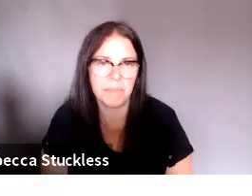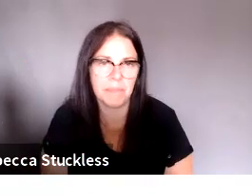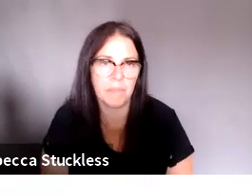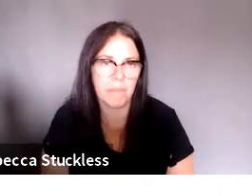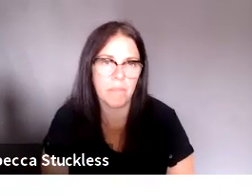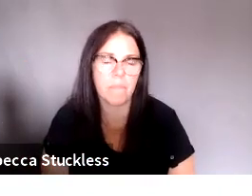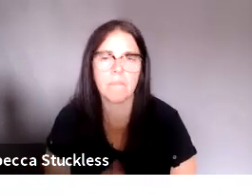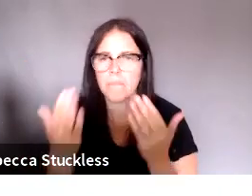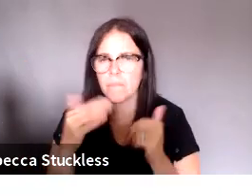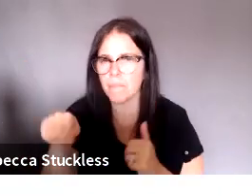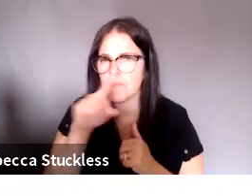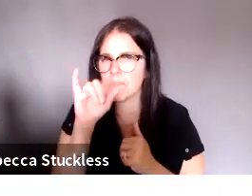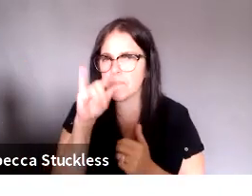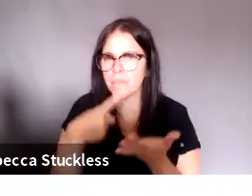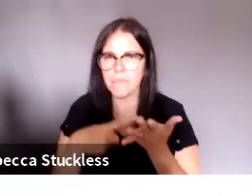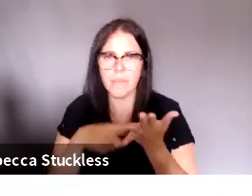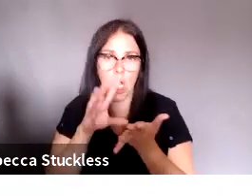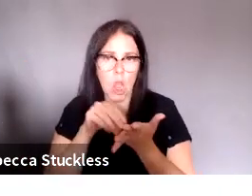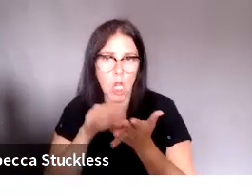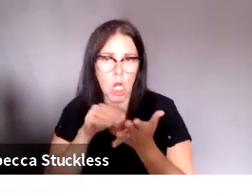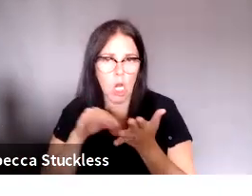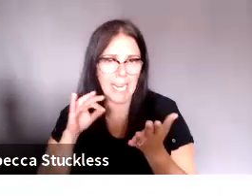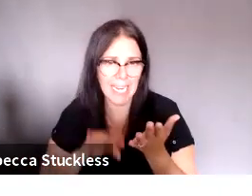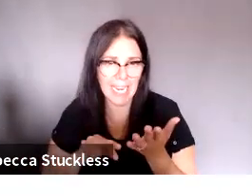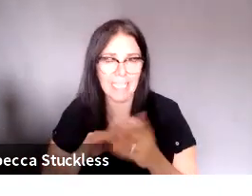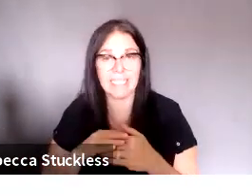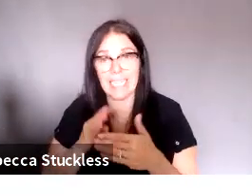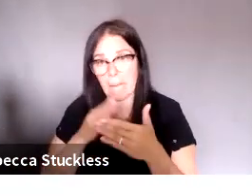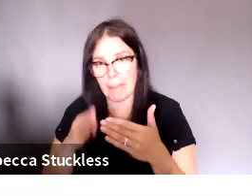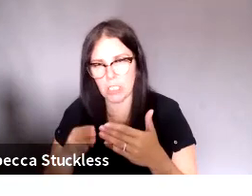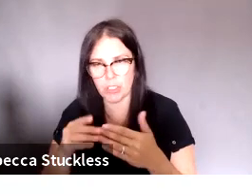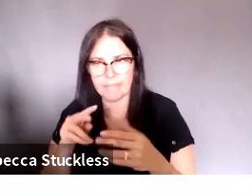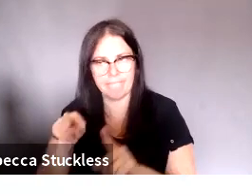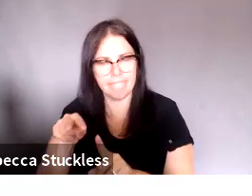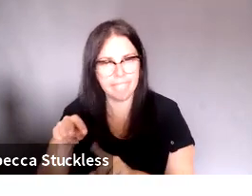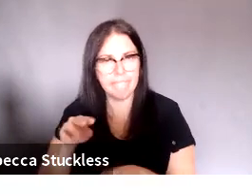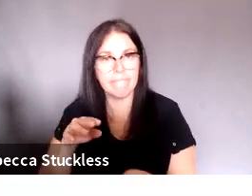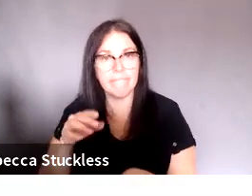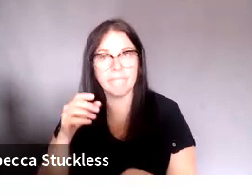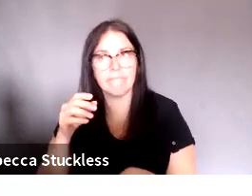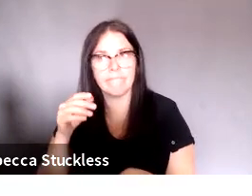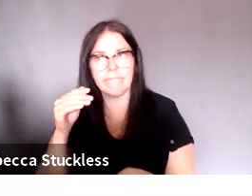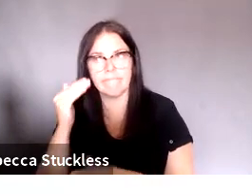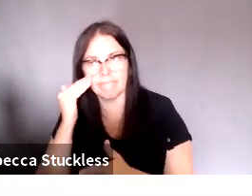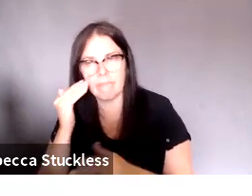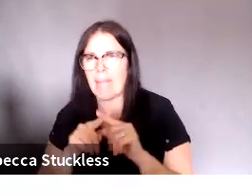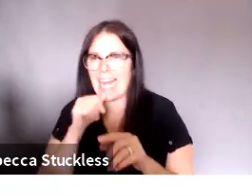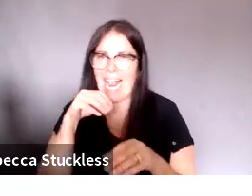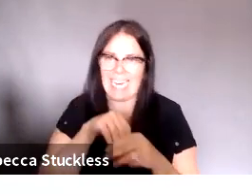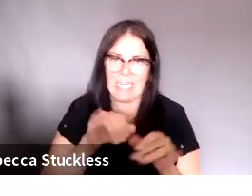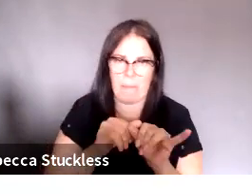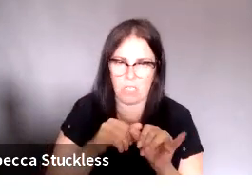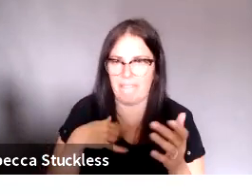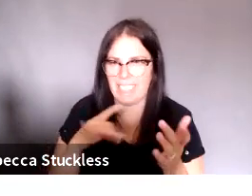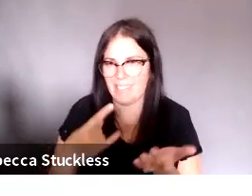We talked a little bit about learner gains and completions being on the radar, but not being in our measurement framework right now. So it's a bit of